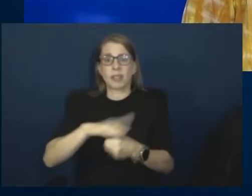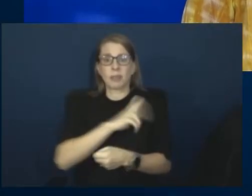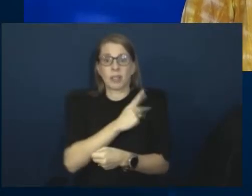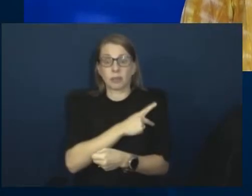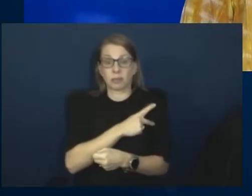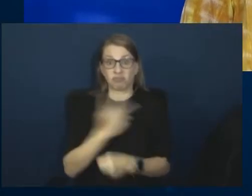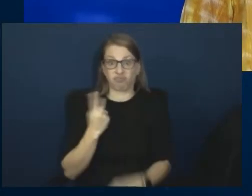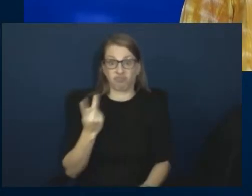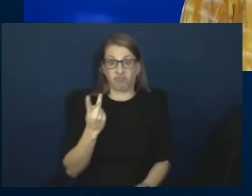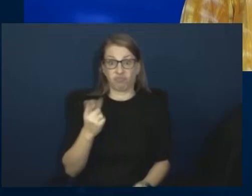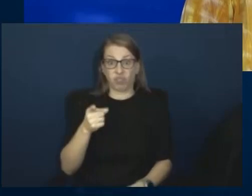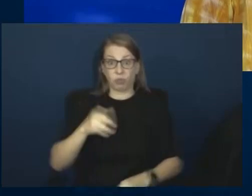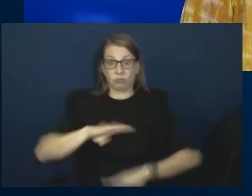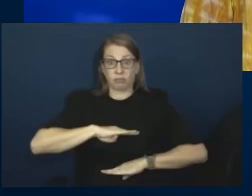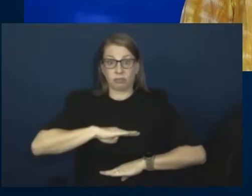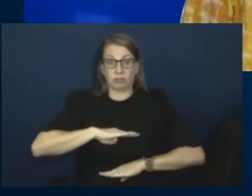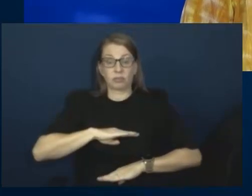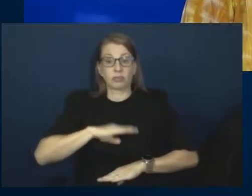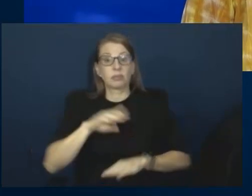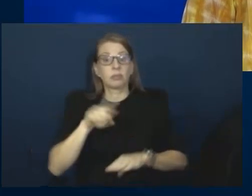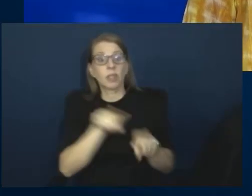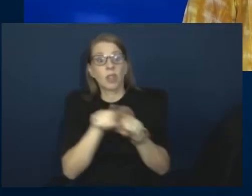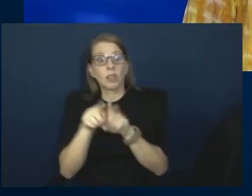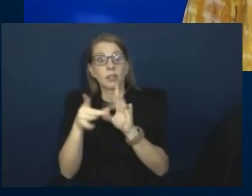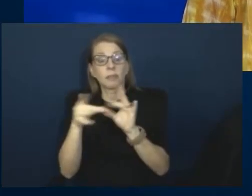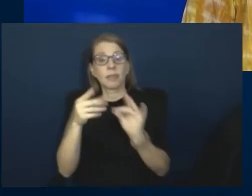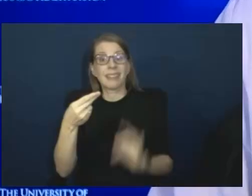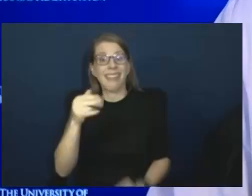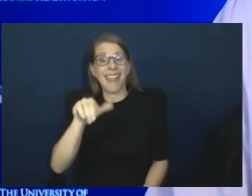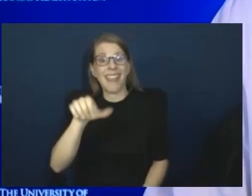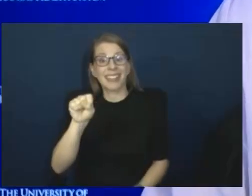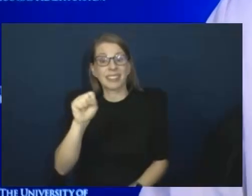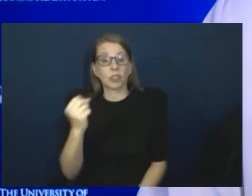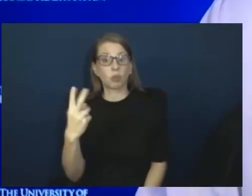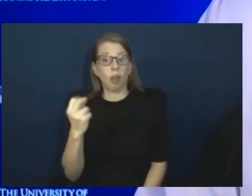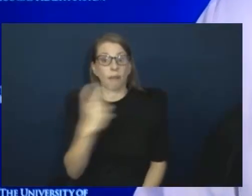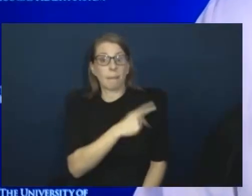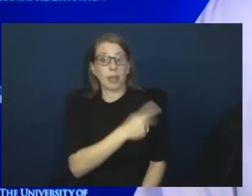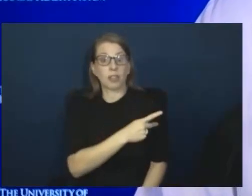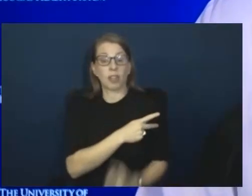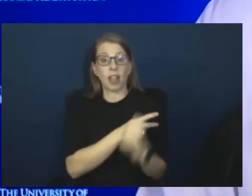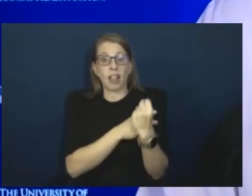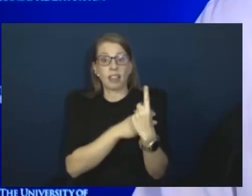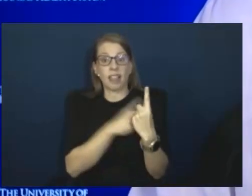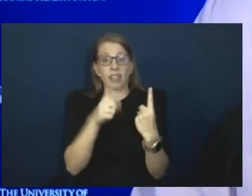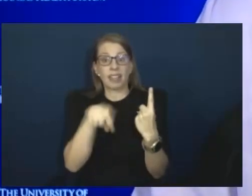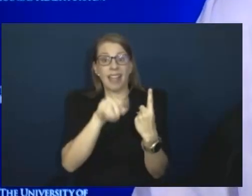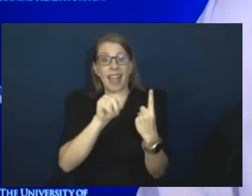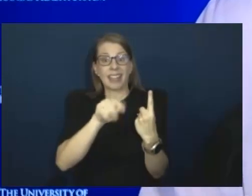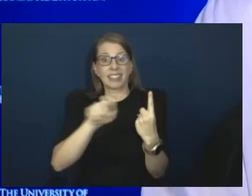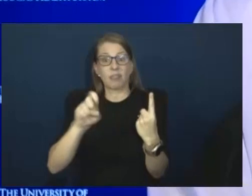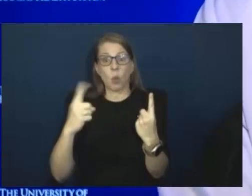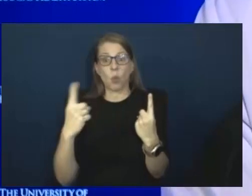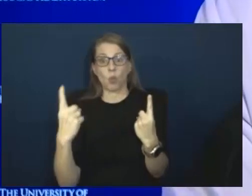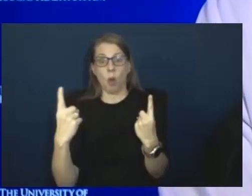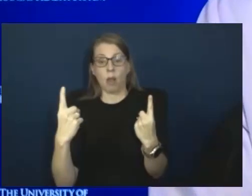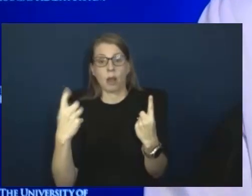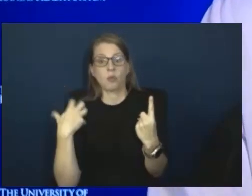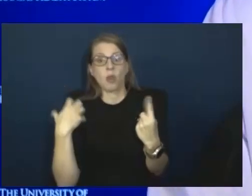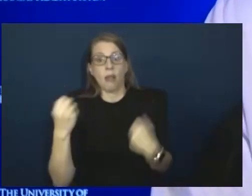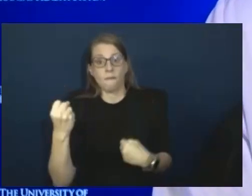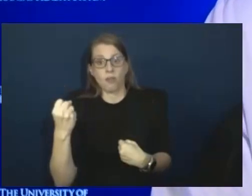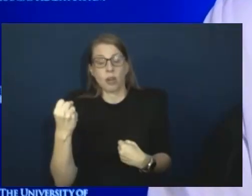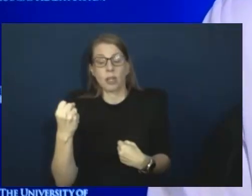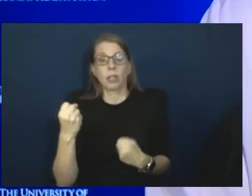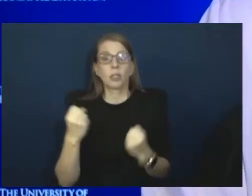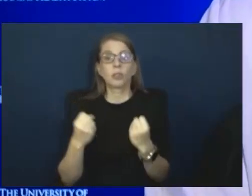Okay. And we should say also that Hays still has 12 patients, but 11 of those are active, 1 in the recovery period. They had 12